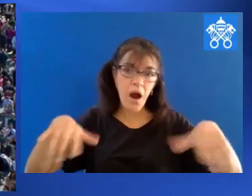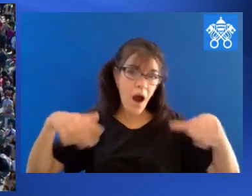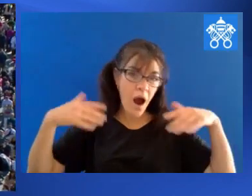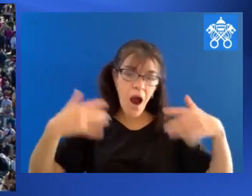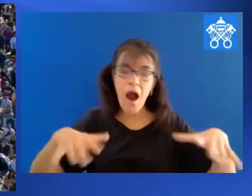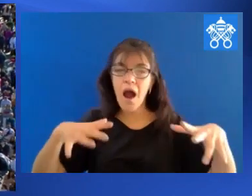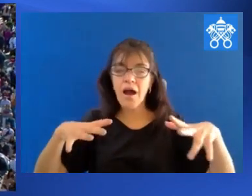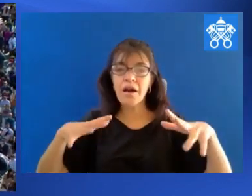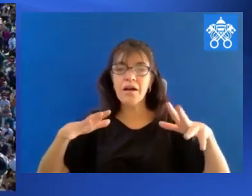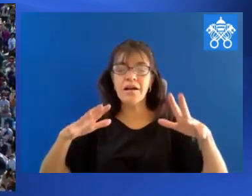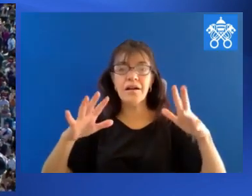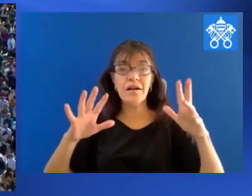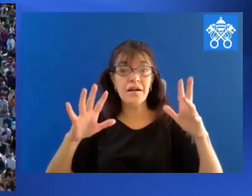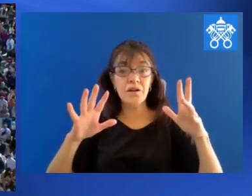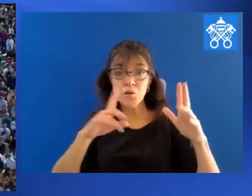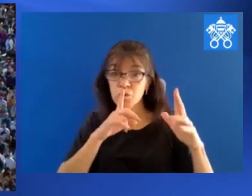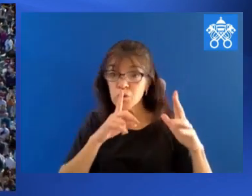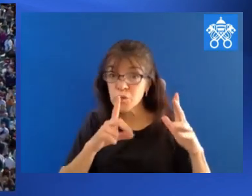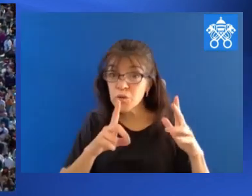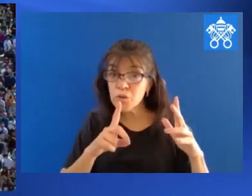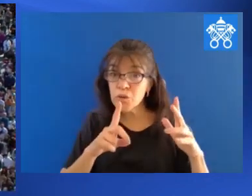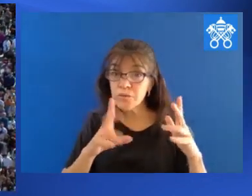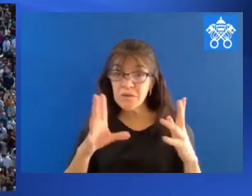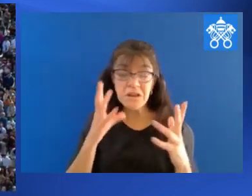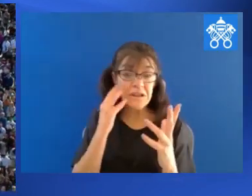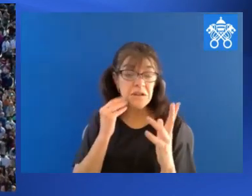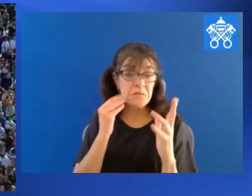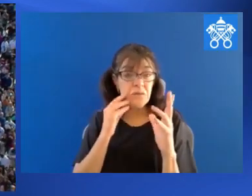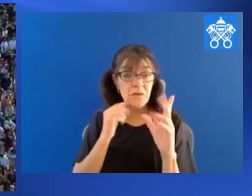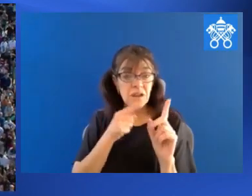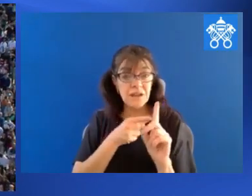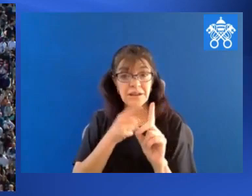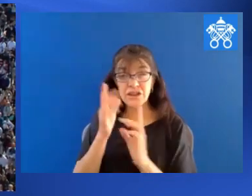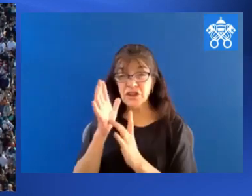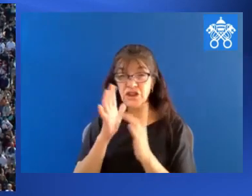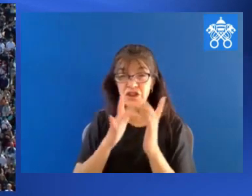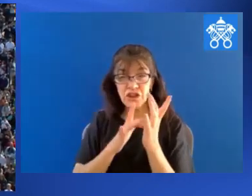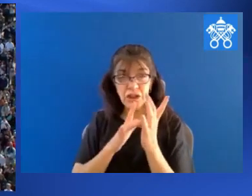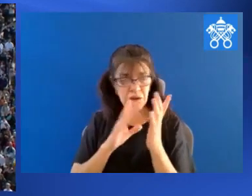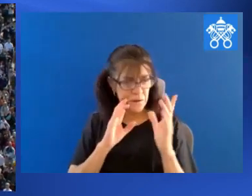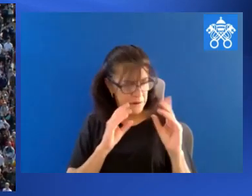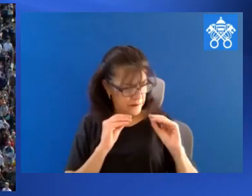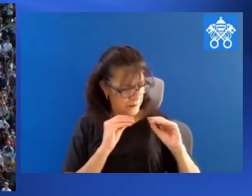joy. In reality, through this experience,